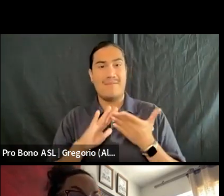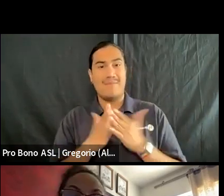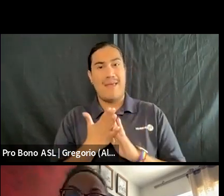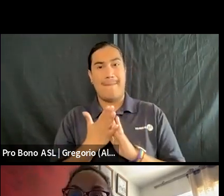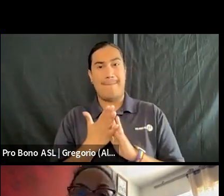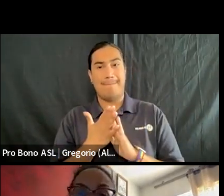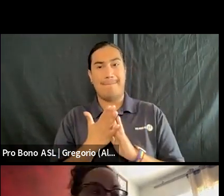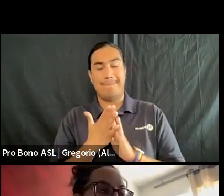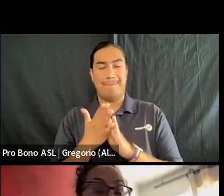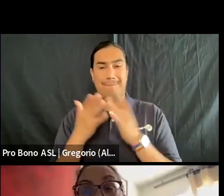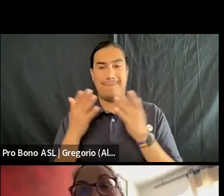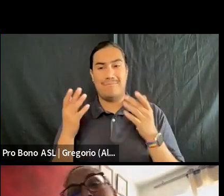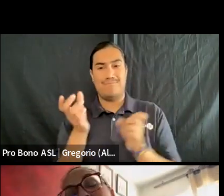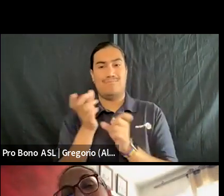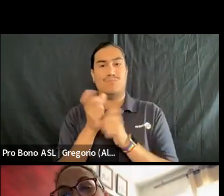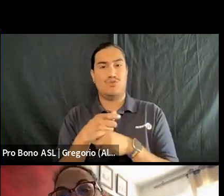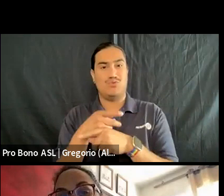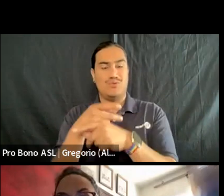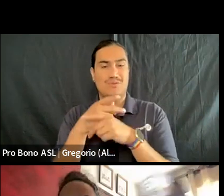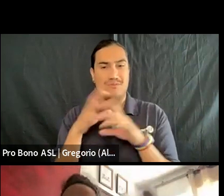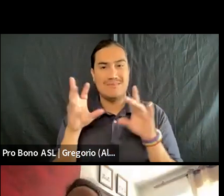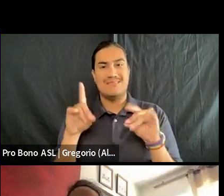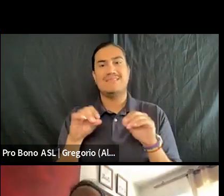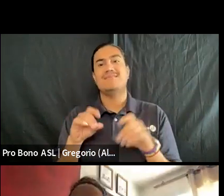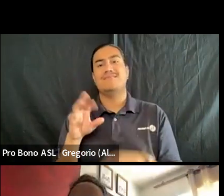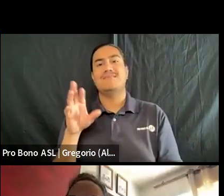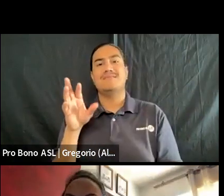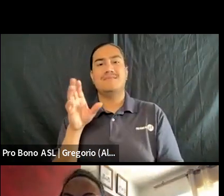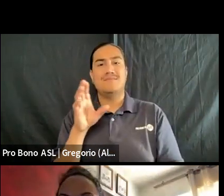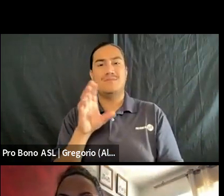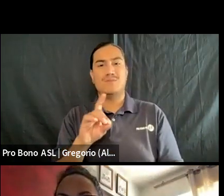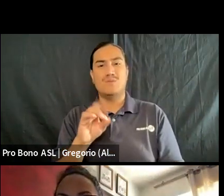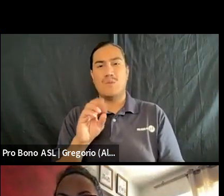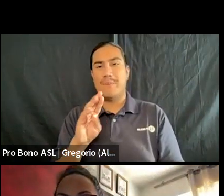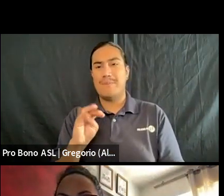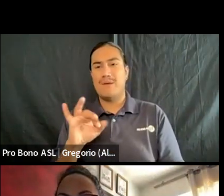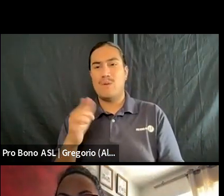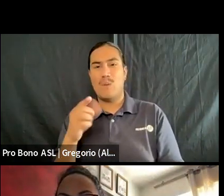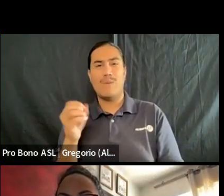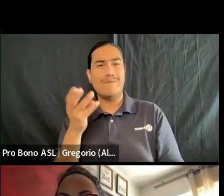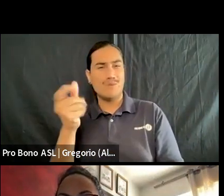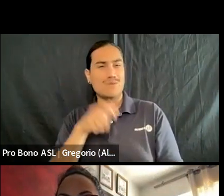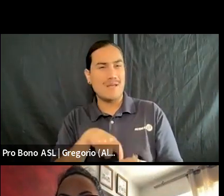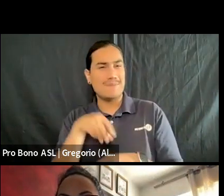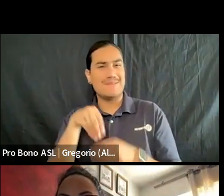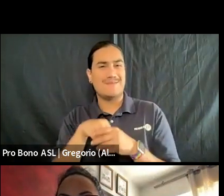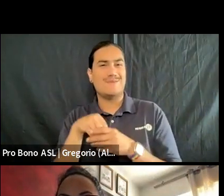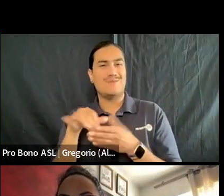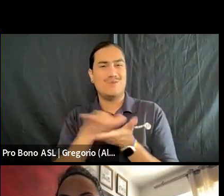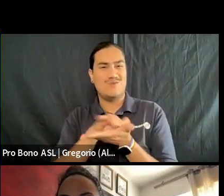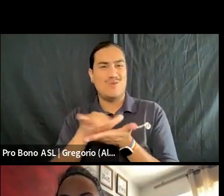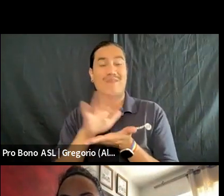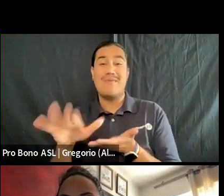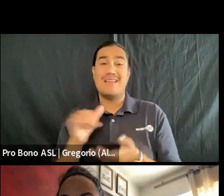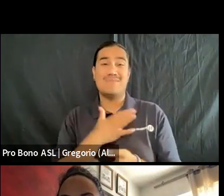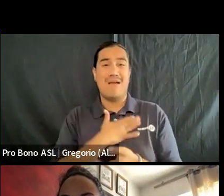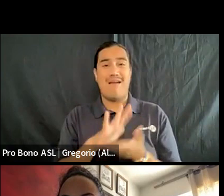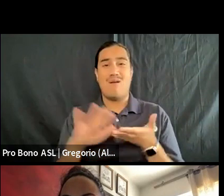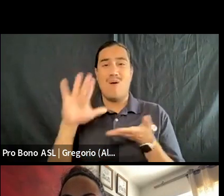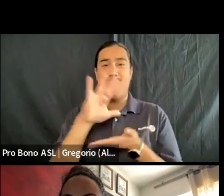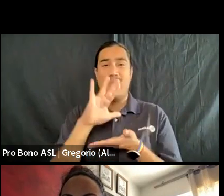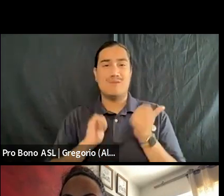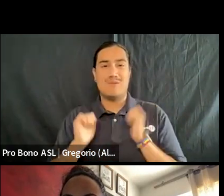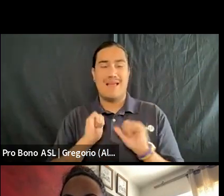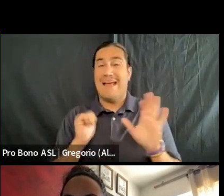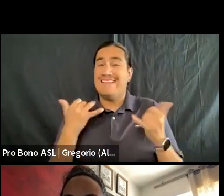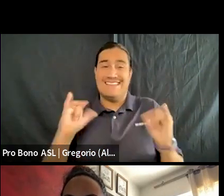a lot of places, Santo Domingo and a bunch of times in New York. And that's my college play. I still think it's my